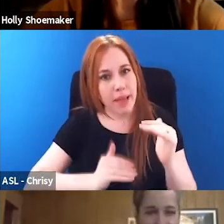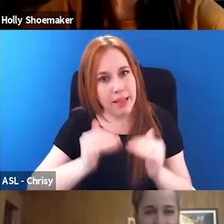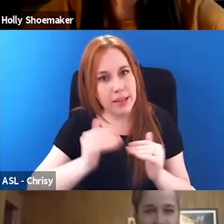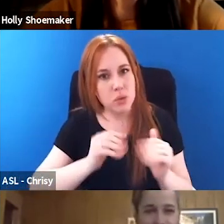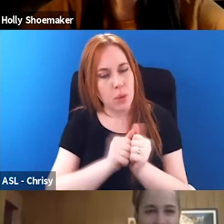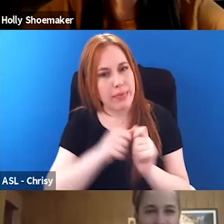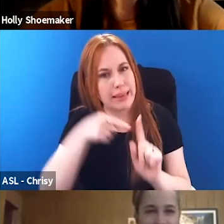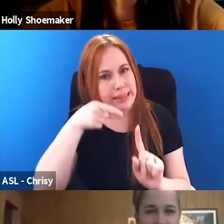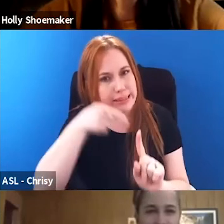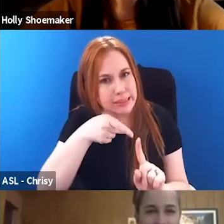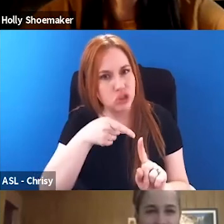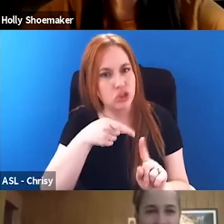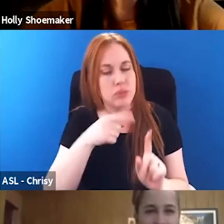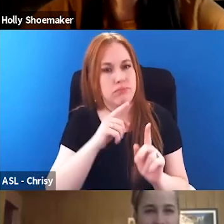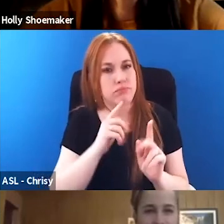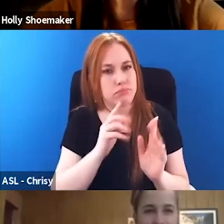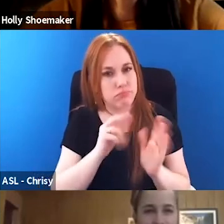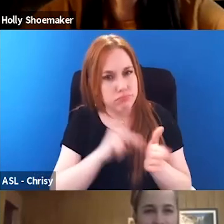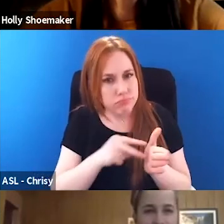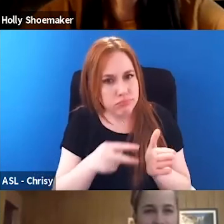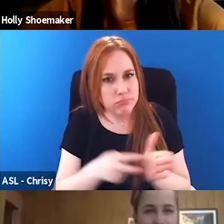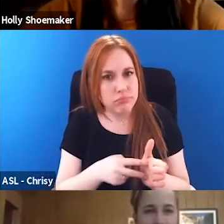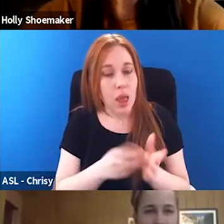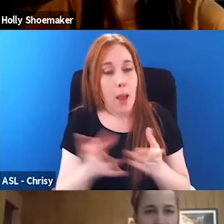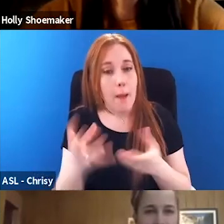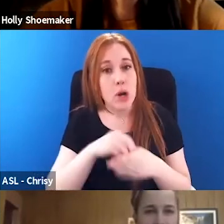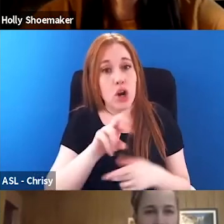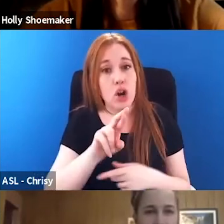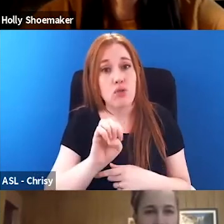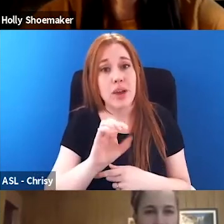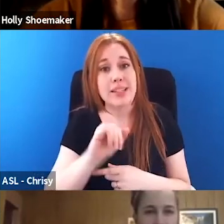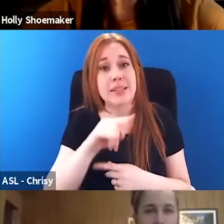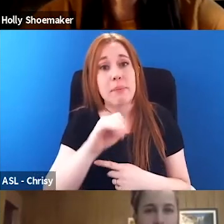intention and as a part of the recipe, it makes the whole thing better.